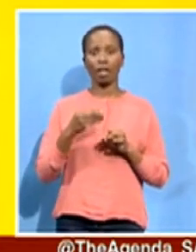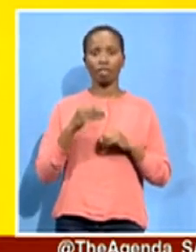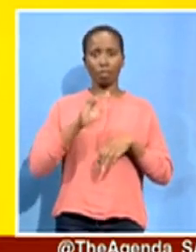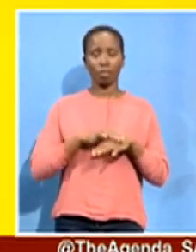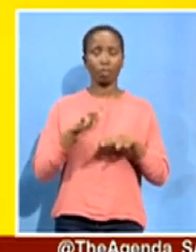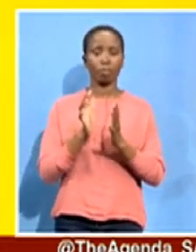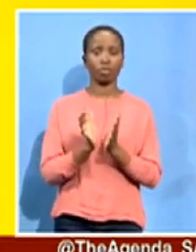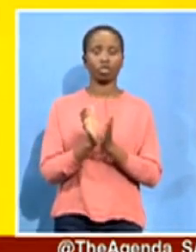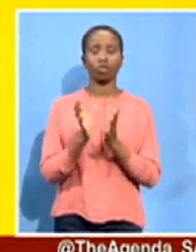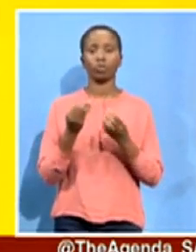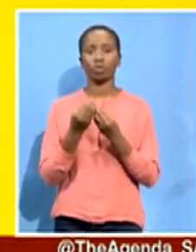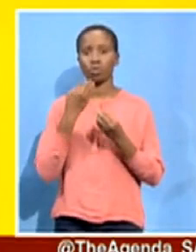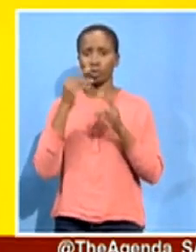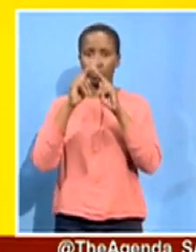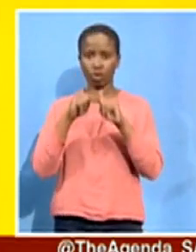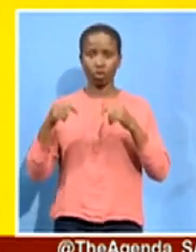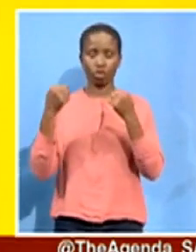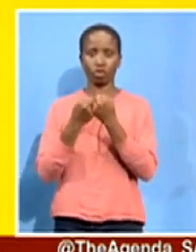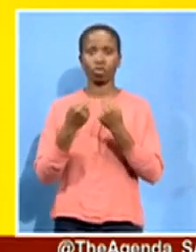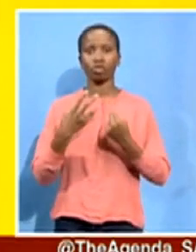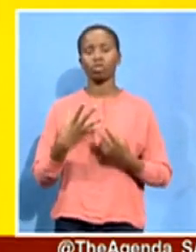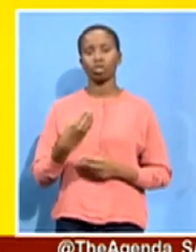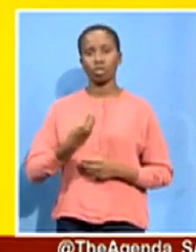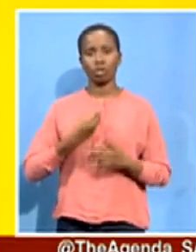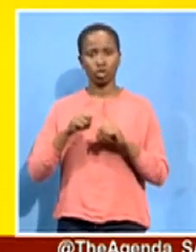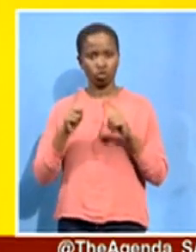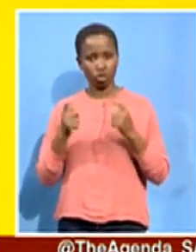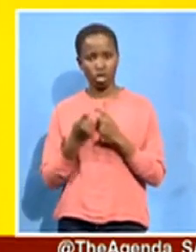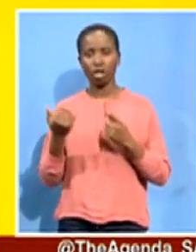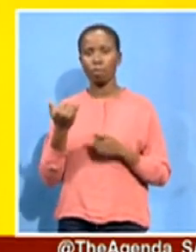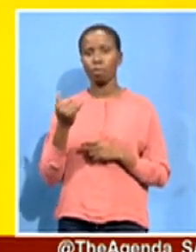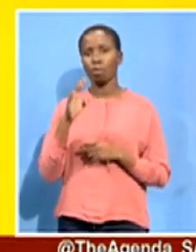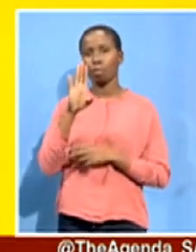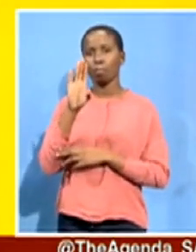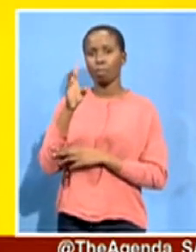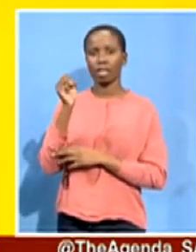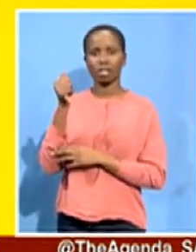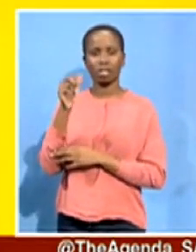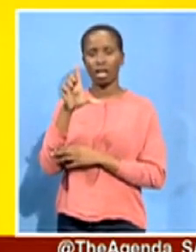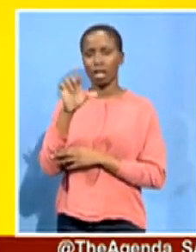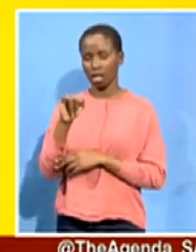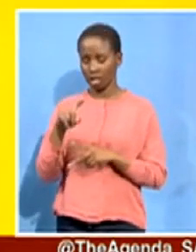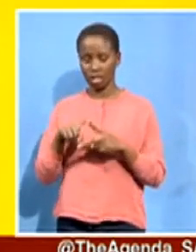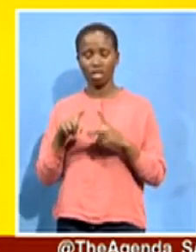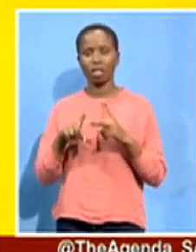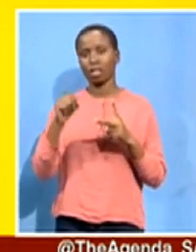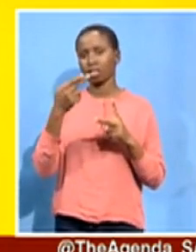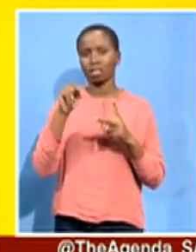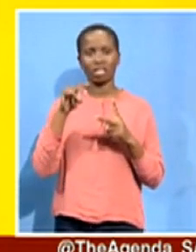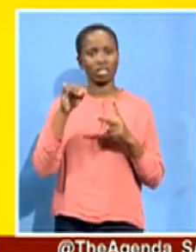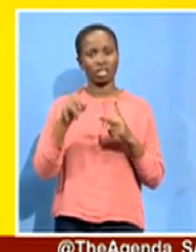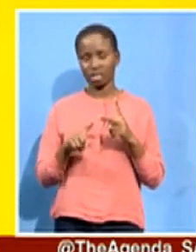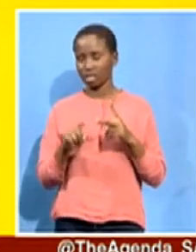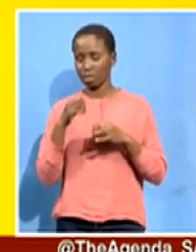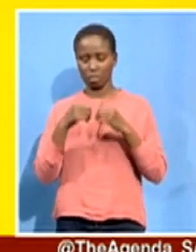of Yosibongile Besanis, Nabo Thandi Mahembe-Hlala. And of course, other issues that they actually discussed was, as you